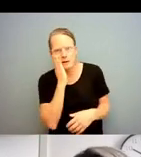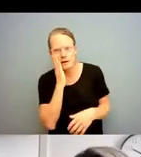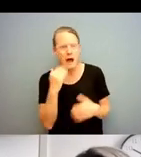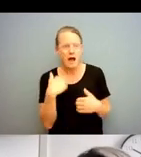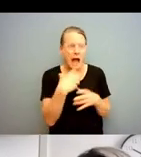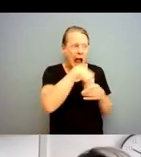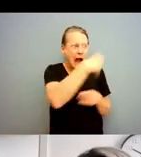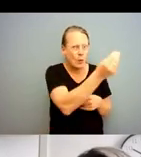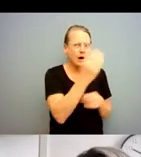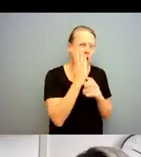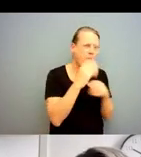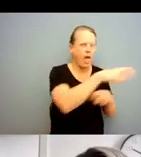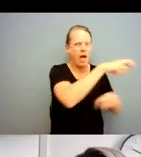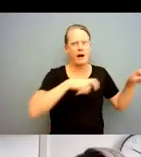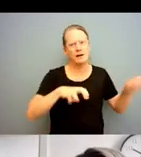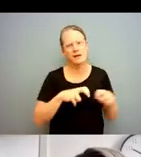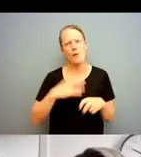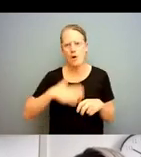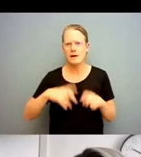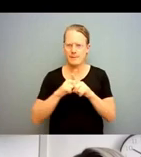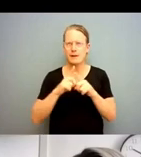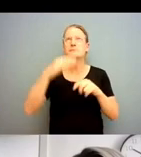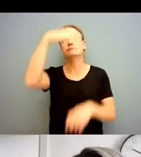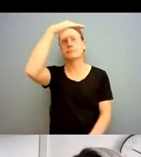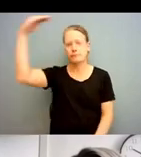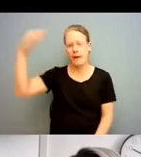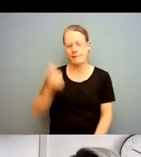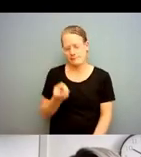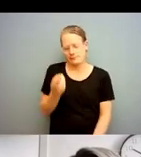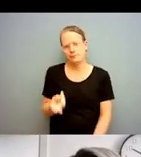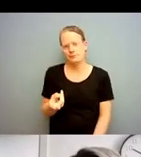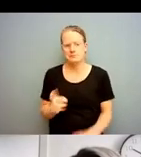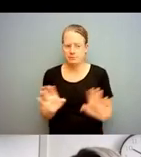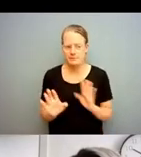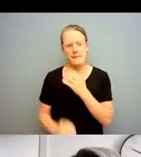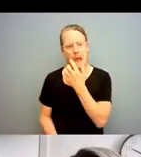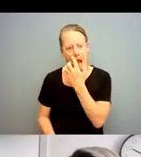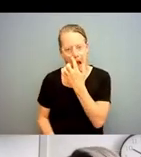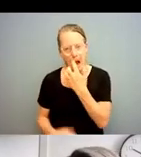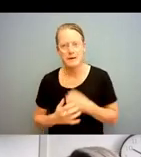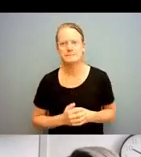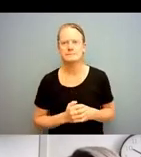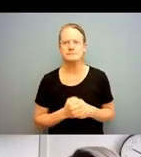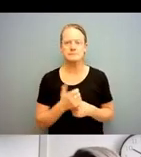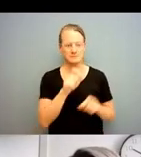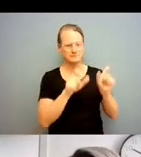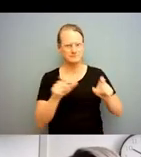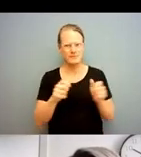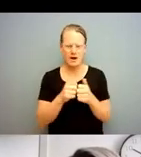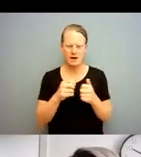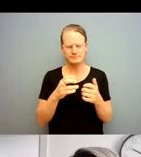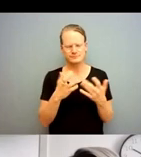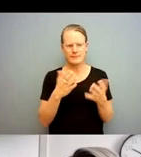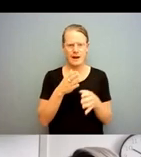outside. We need that so people with mental disorders can have a job without